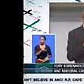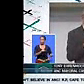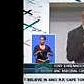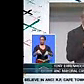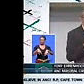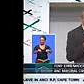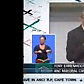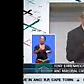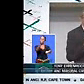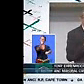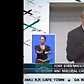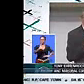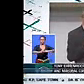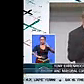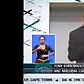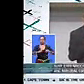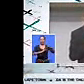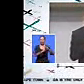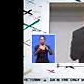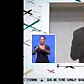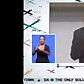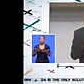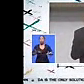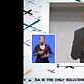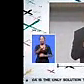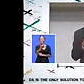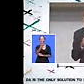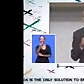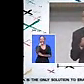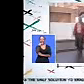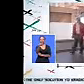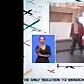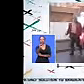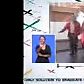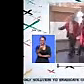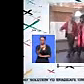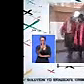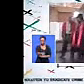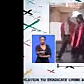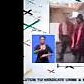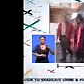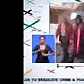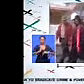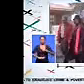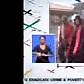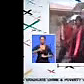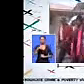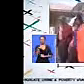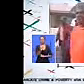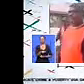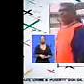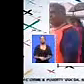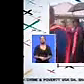build houses for our people from Langa and Elsensilver, in Constantia and in Cape Town. And the DA's Patricia de